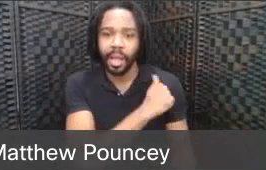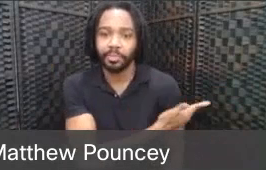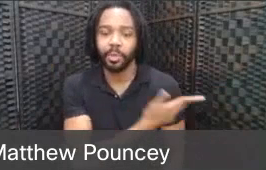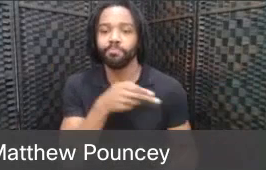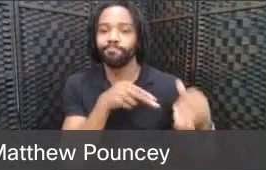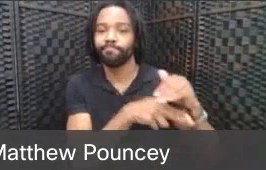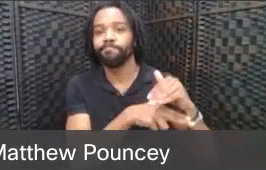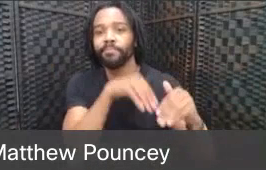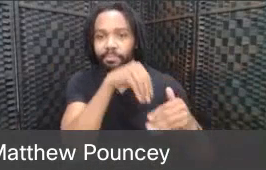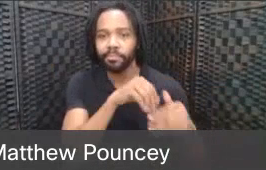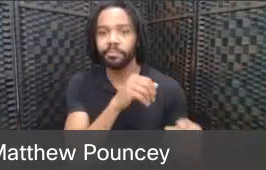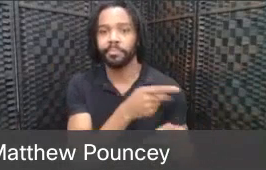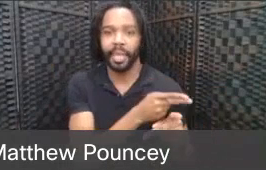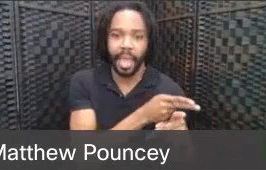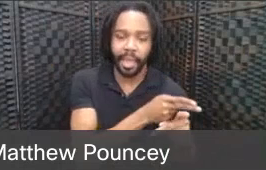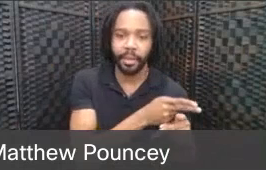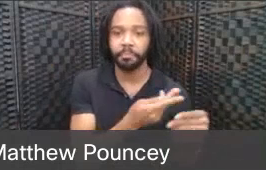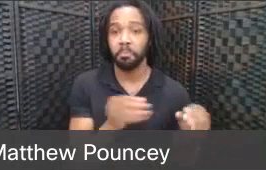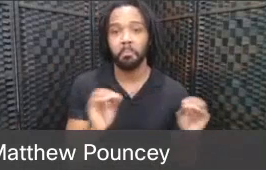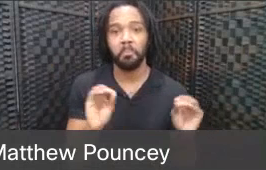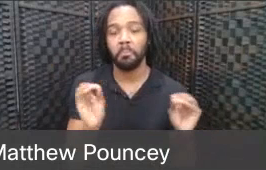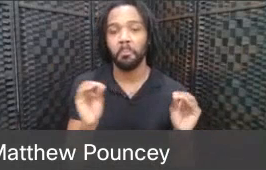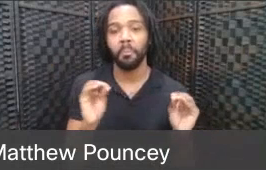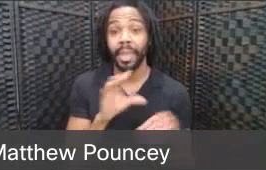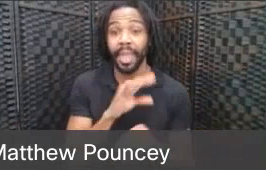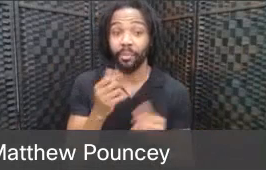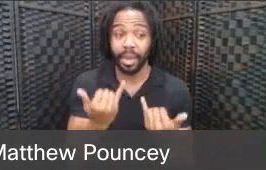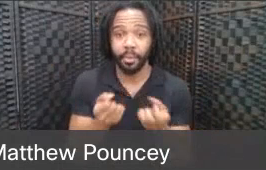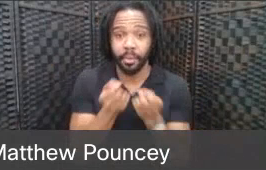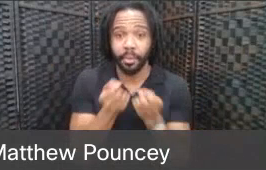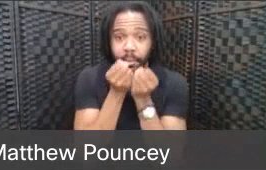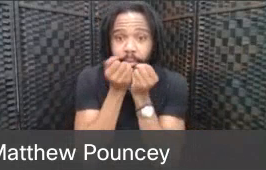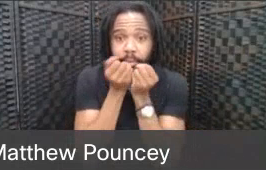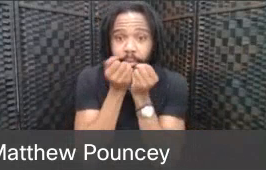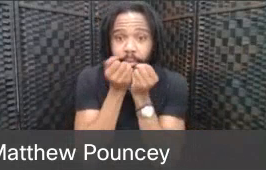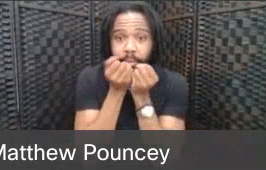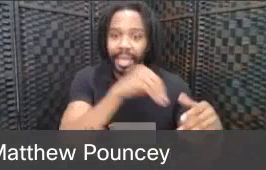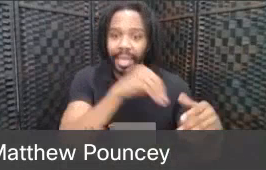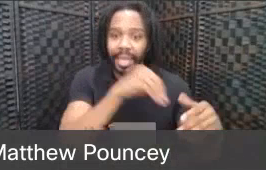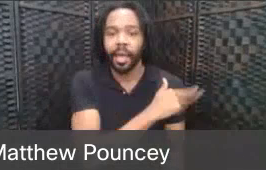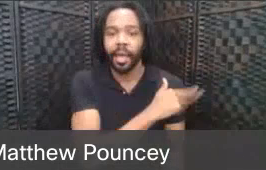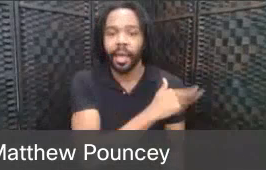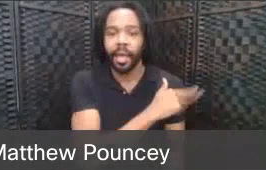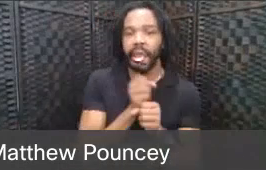COVID, and there are currently no people in the hospital with receiving COVID treatment.